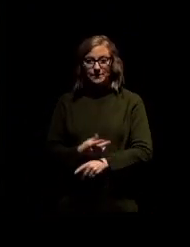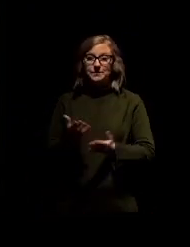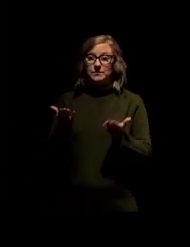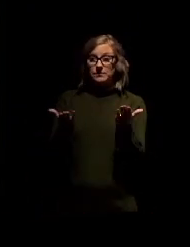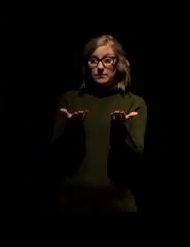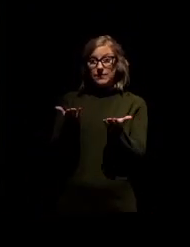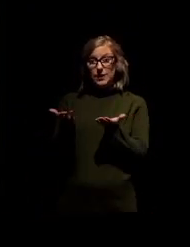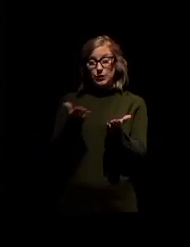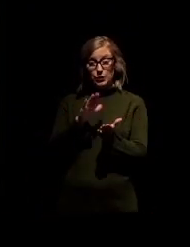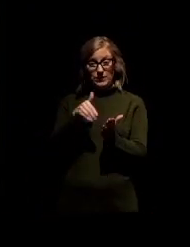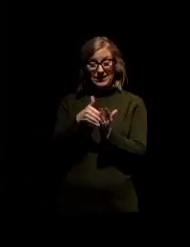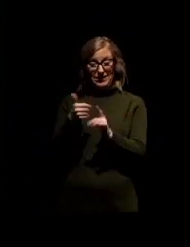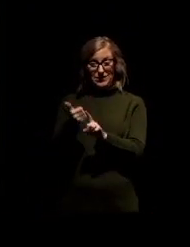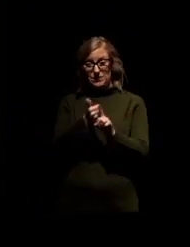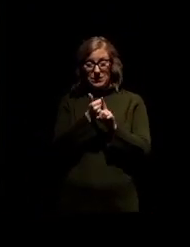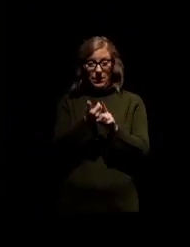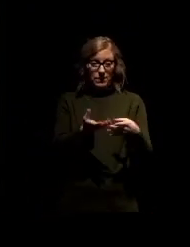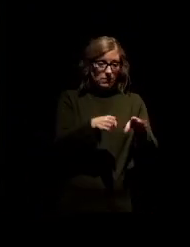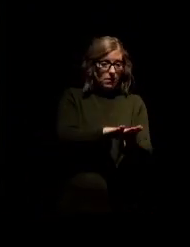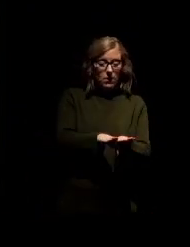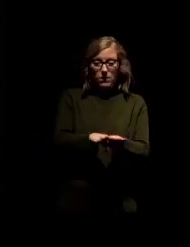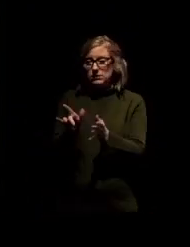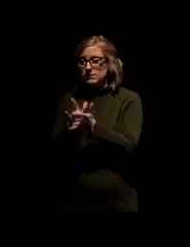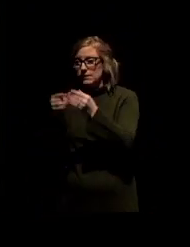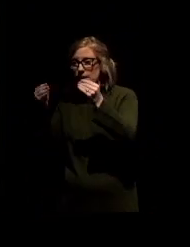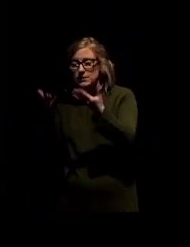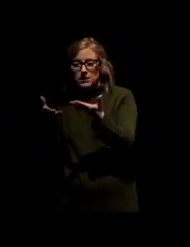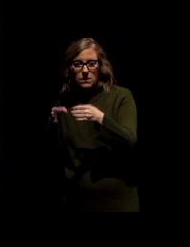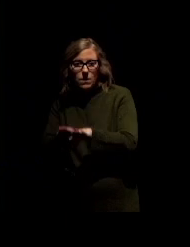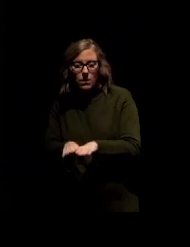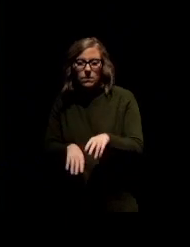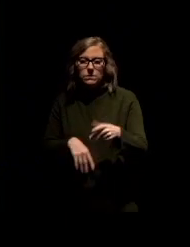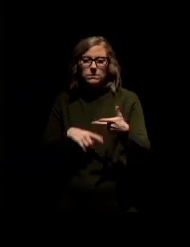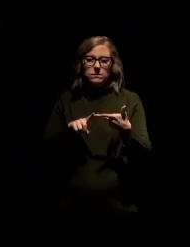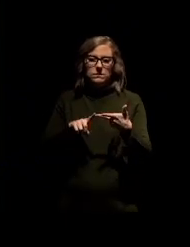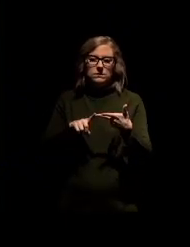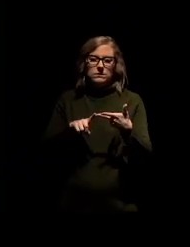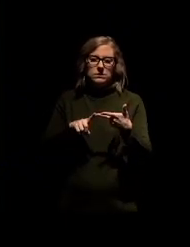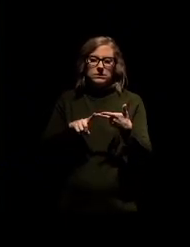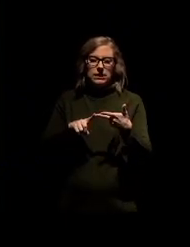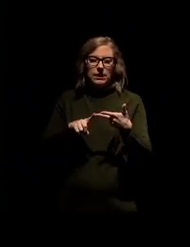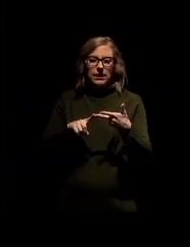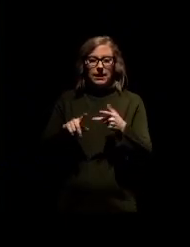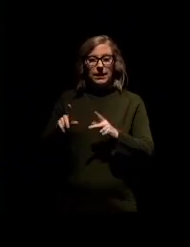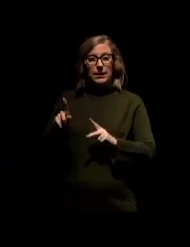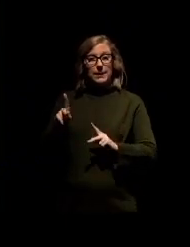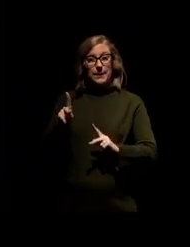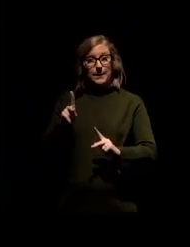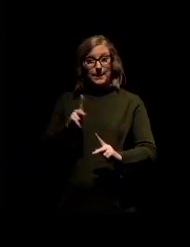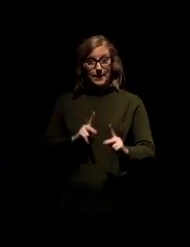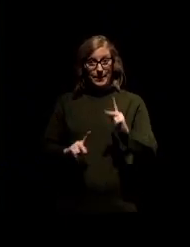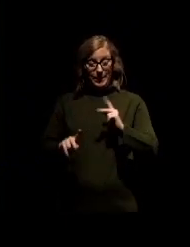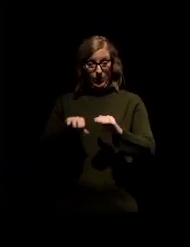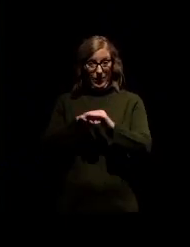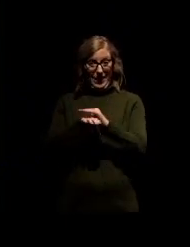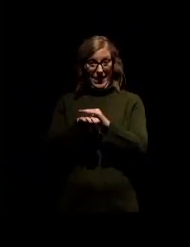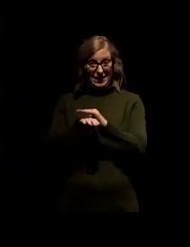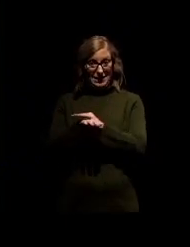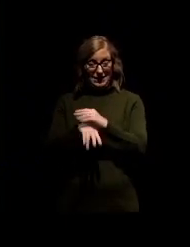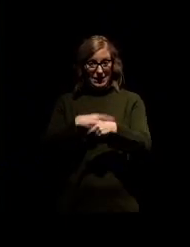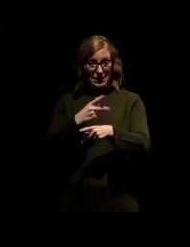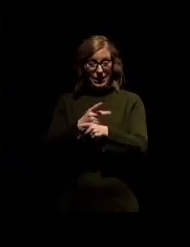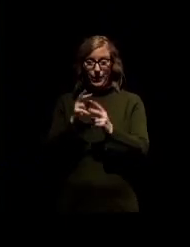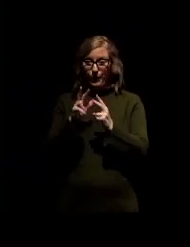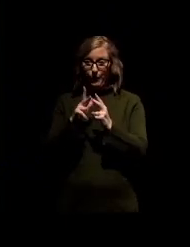close, pharmacies had to close, people had to deliver those things either through telemedicine, which was not